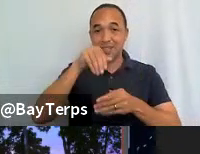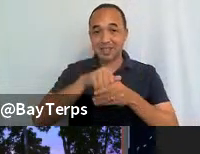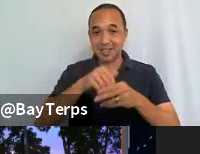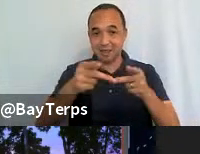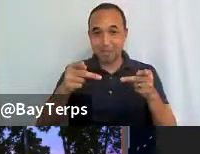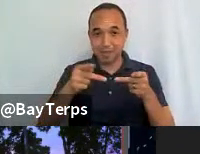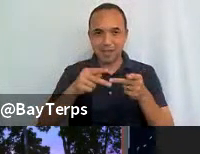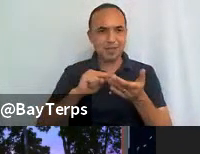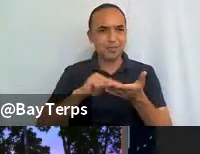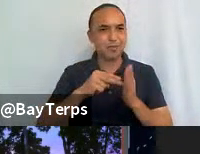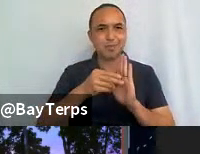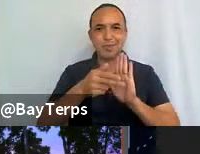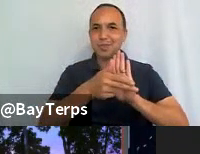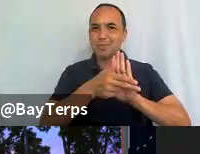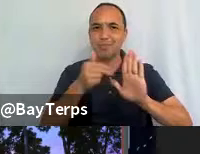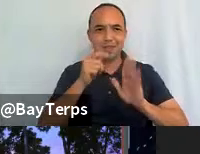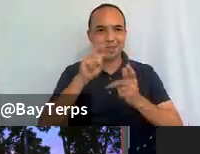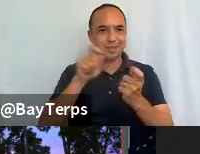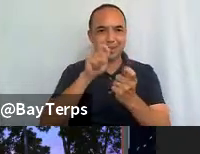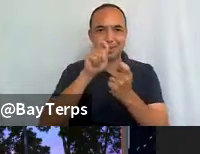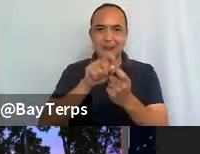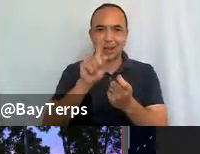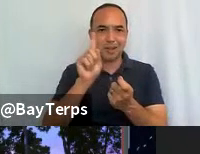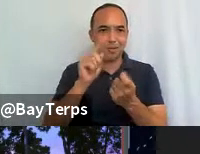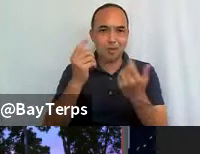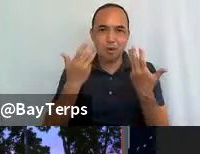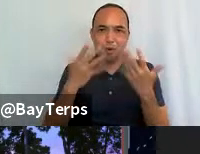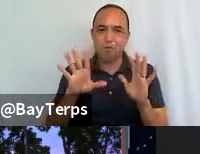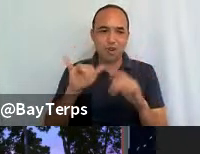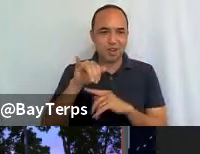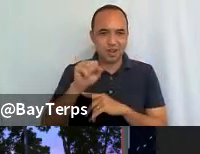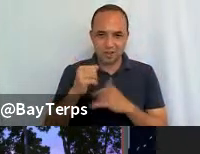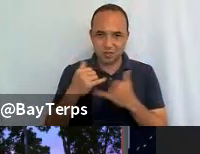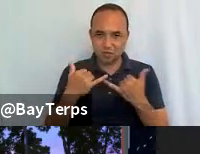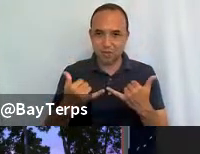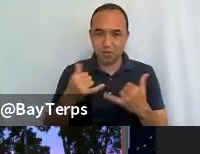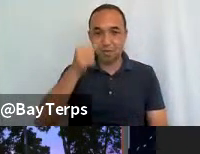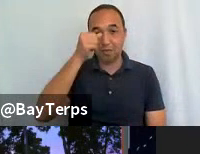do is just paste it exactly where it already is.